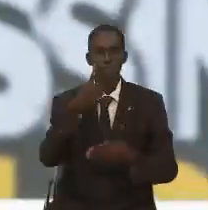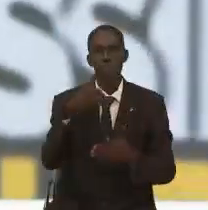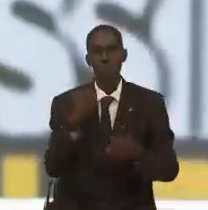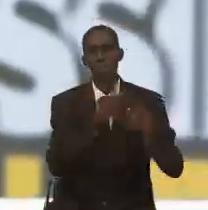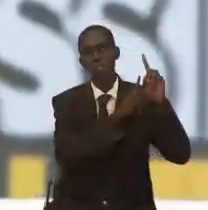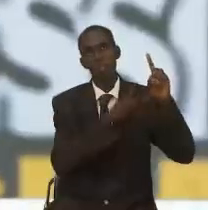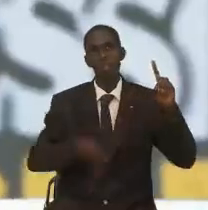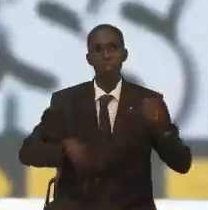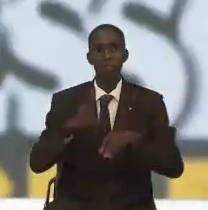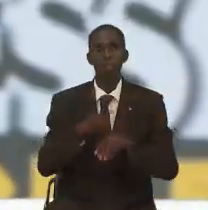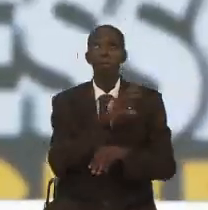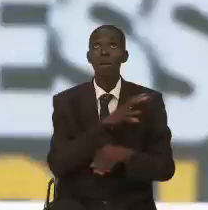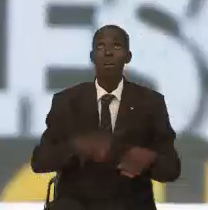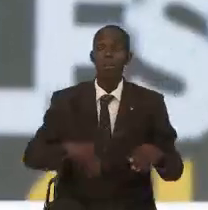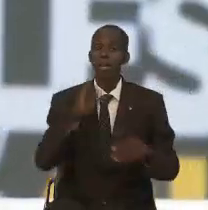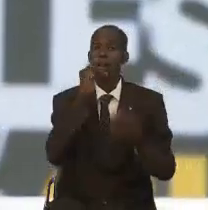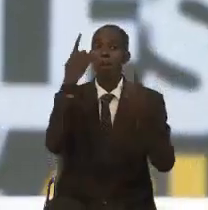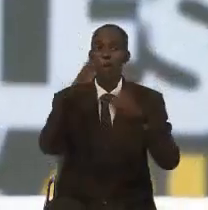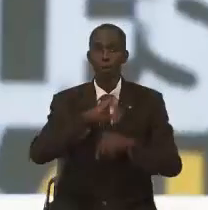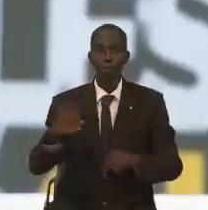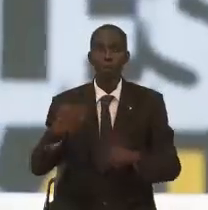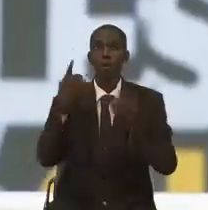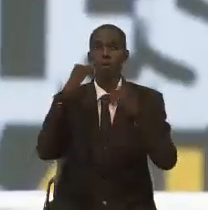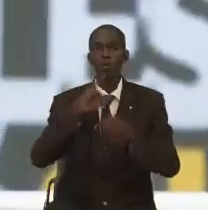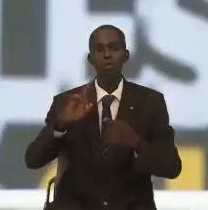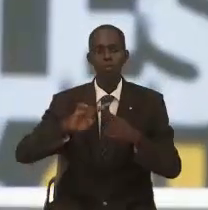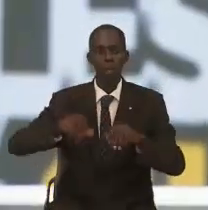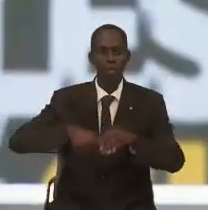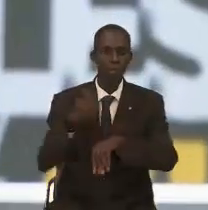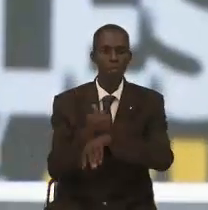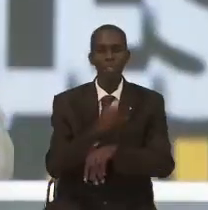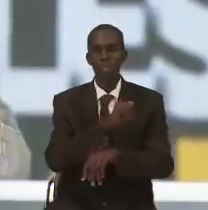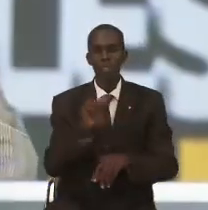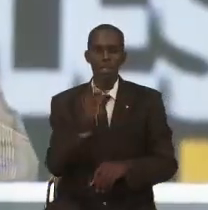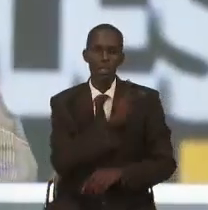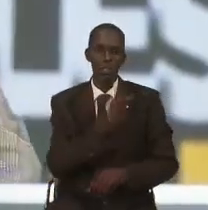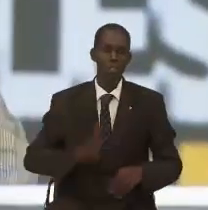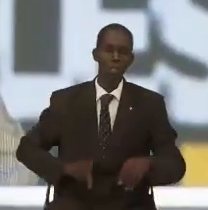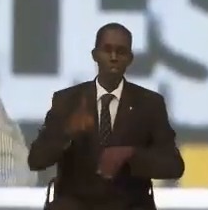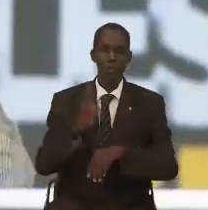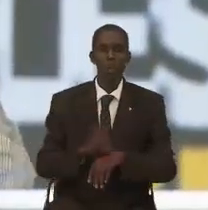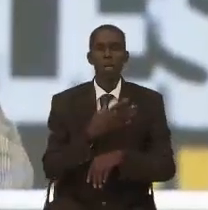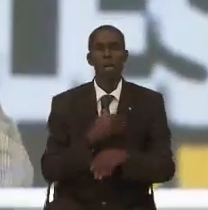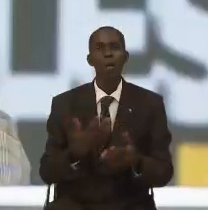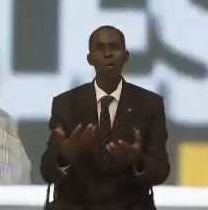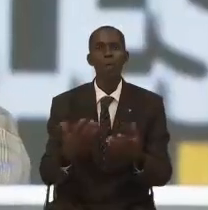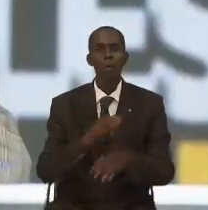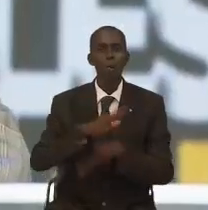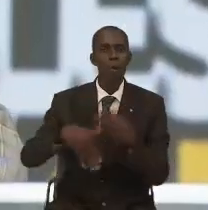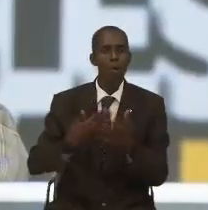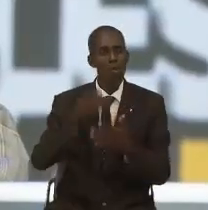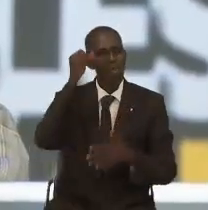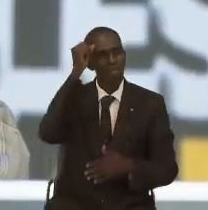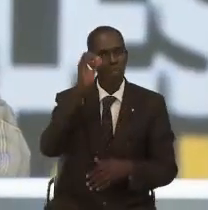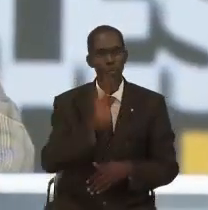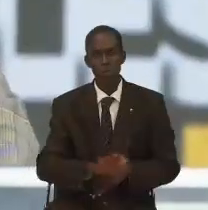coming, and he's coming to establish a kingdom. And he wants all his flock, the sheep of